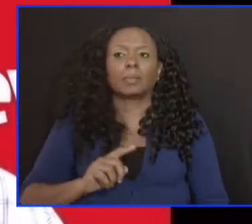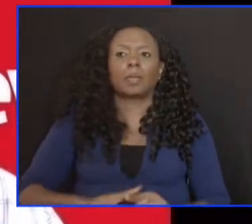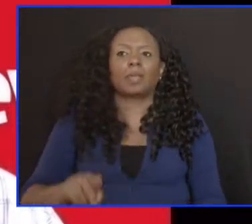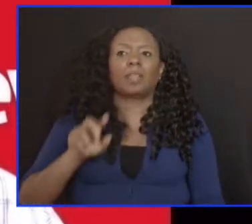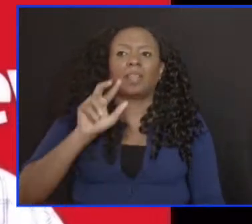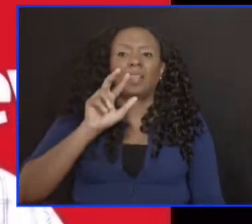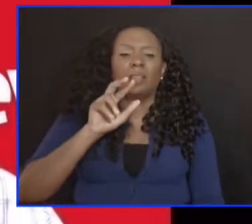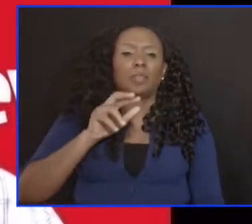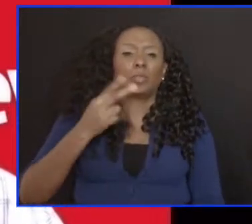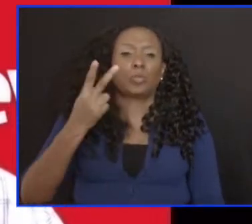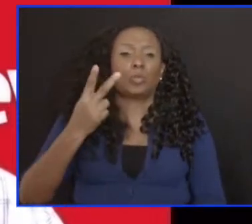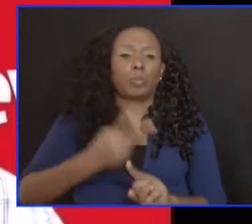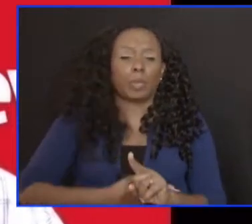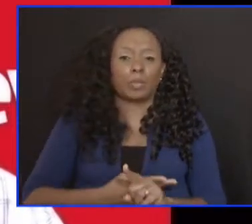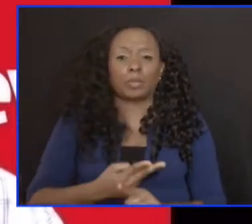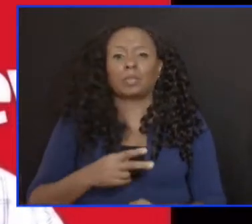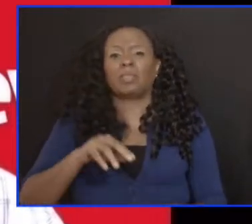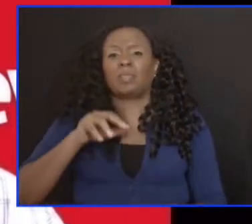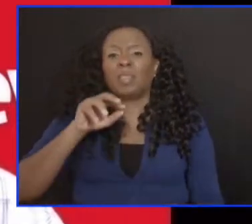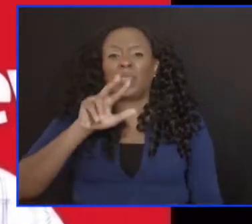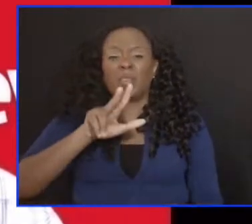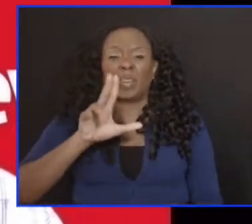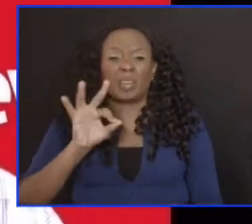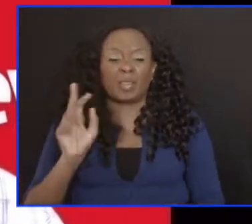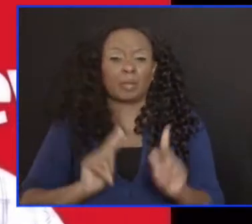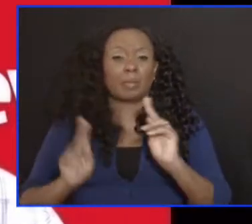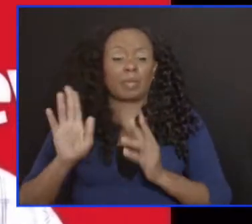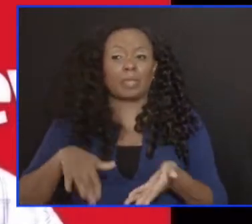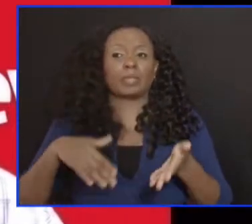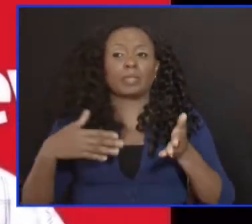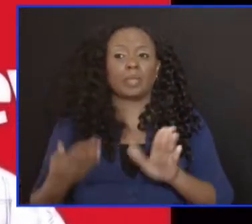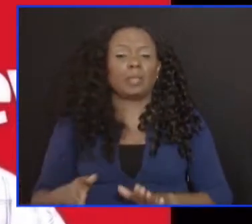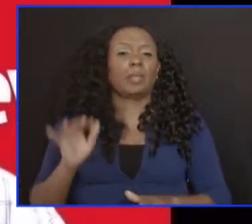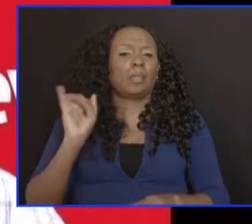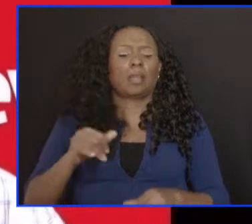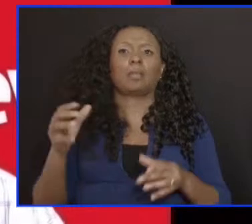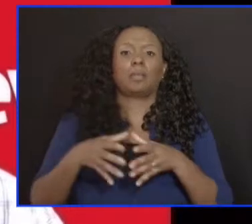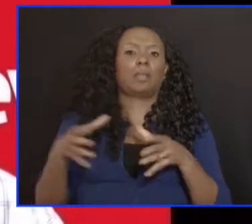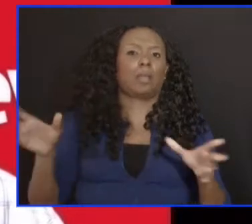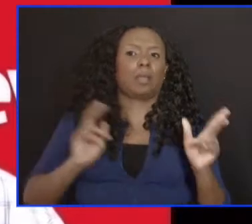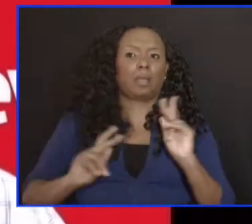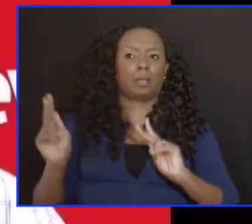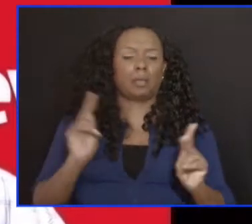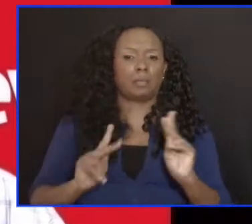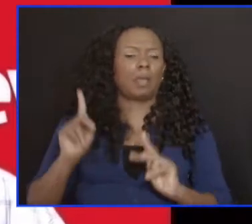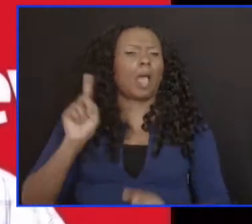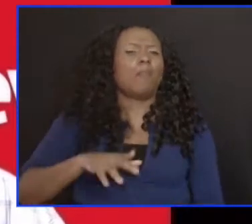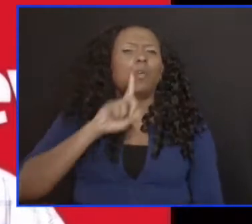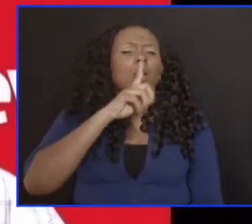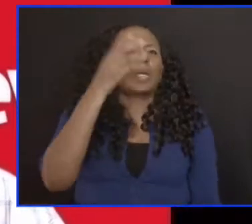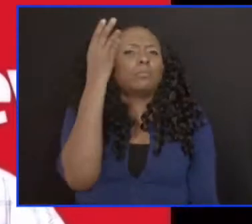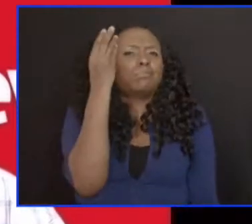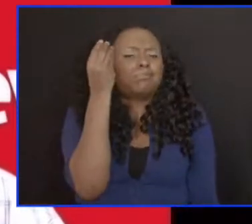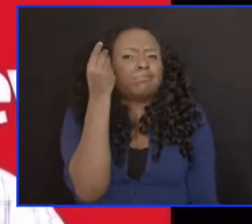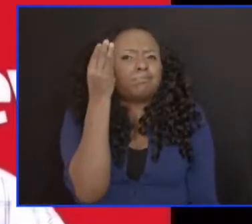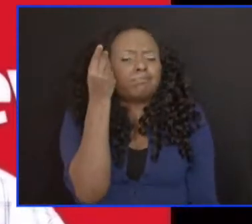39 deaths in 2 months from an Omicron surge still must give some pause. And